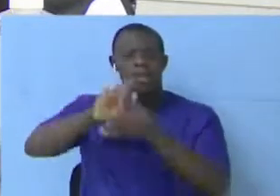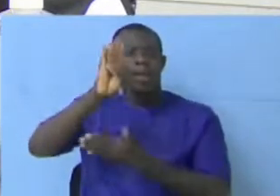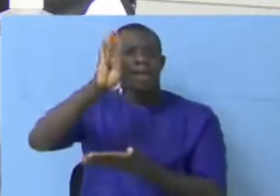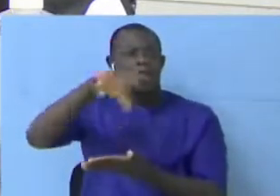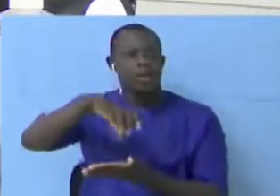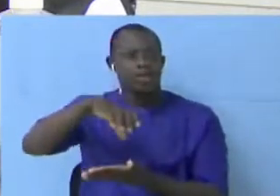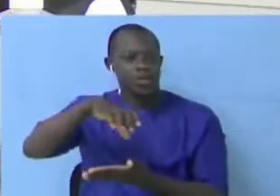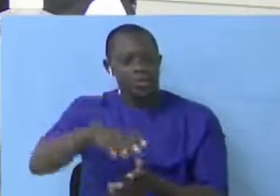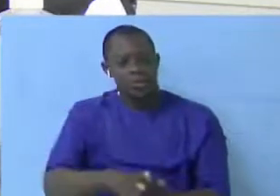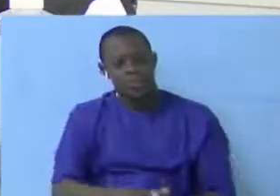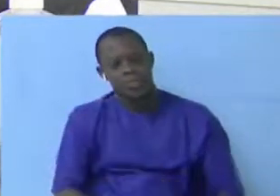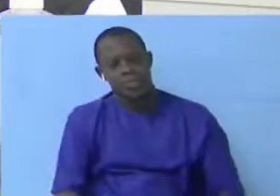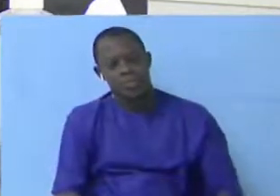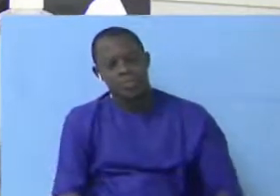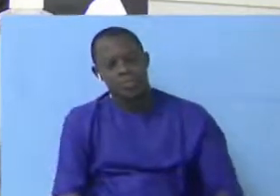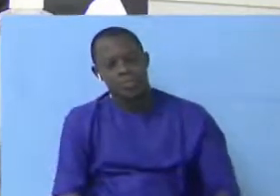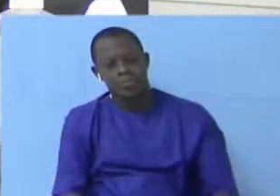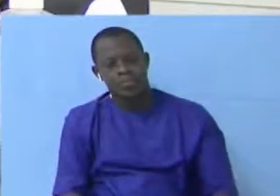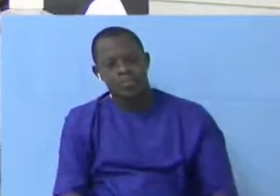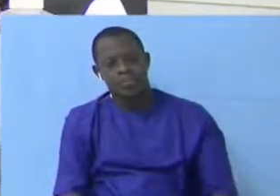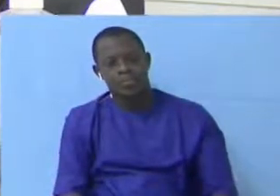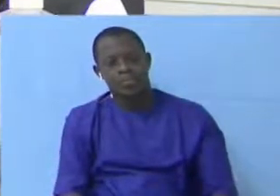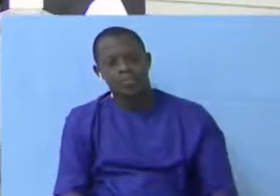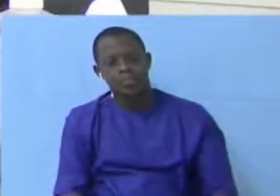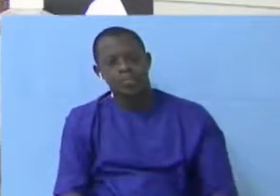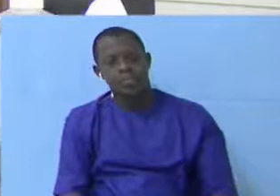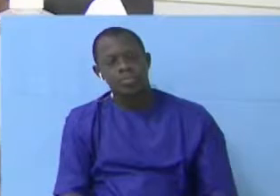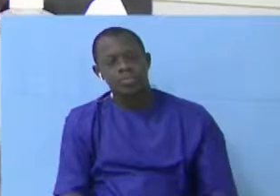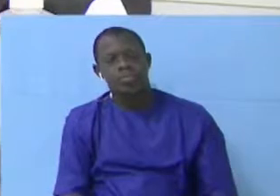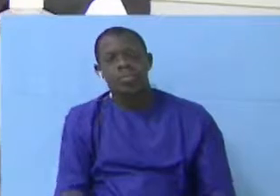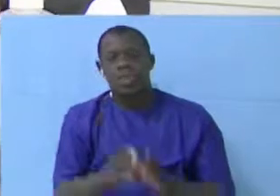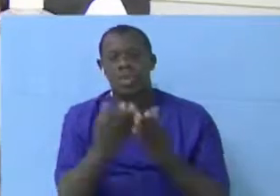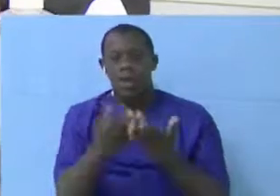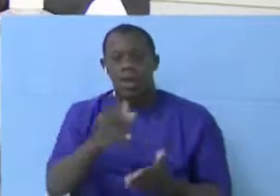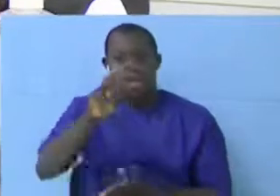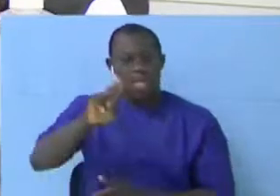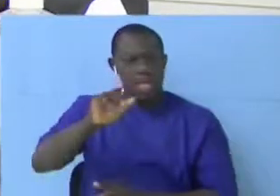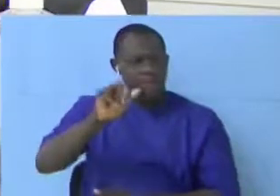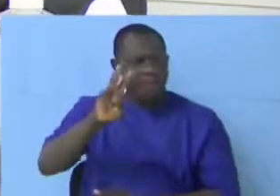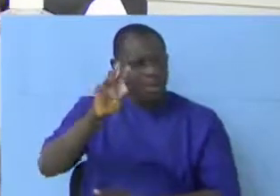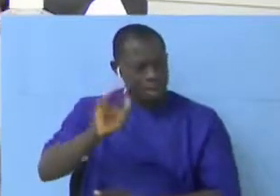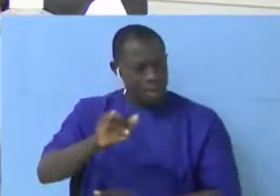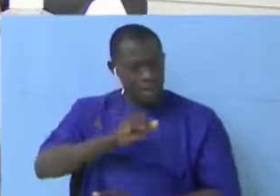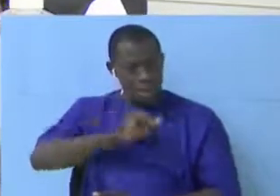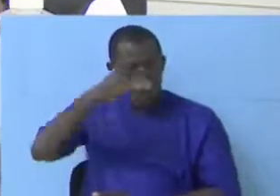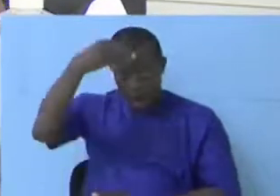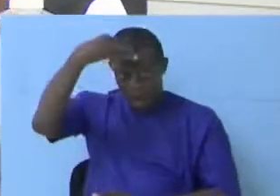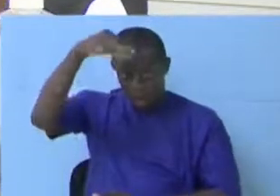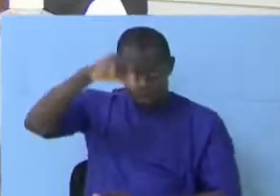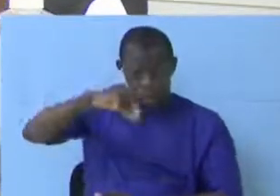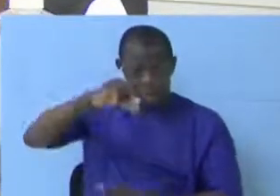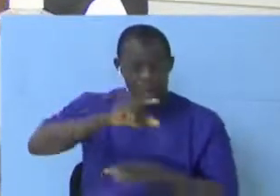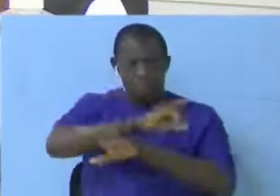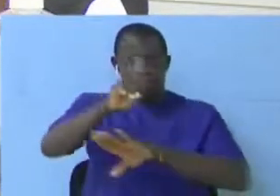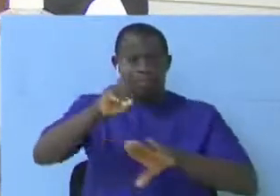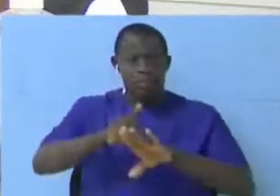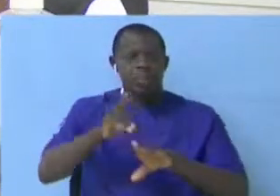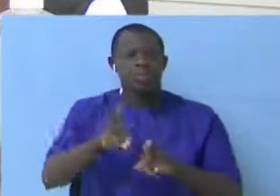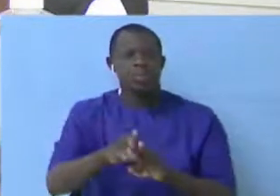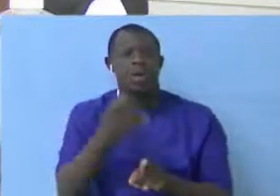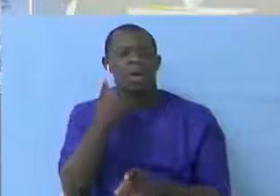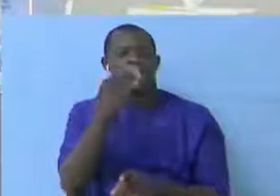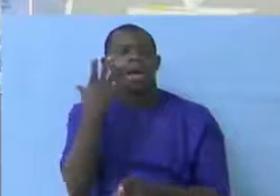nang bako na sojarol la dinkira ba mimbe Banjul. At the Navy headquarters. Watofona dinkira nyinto. How were